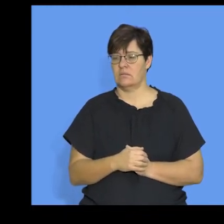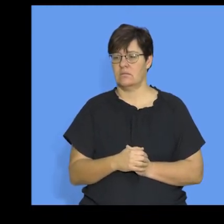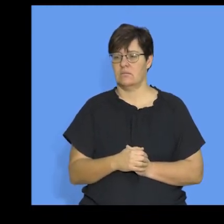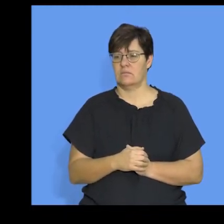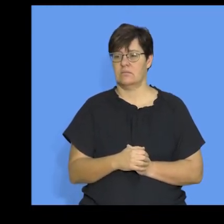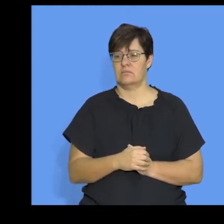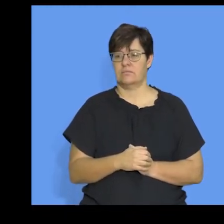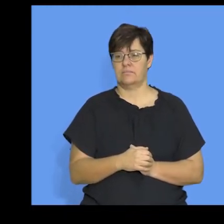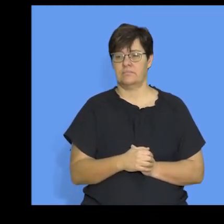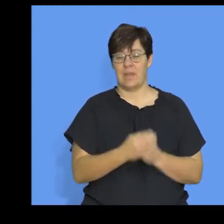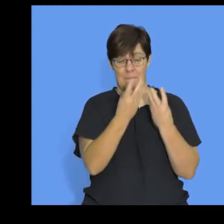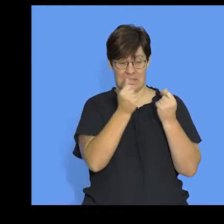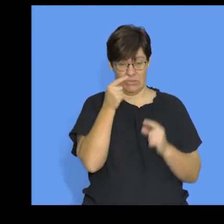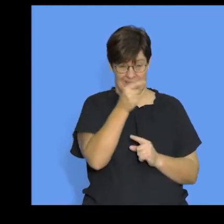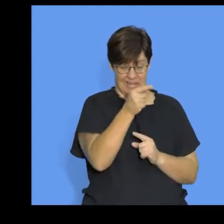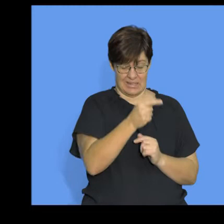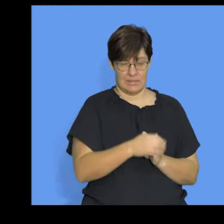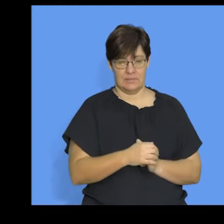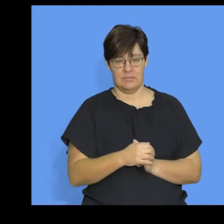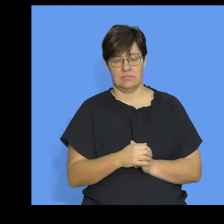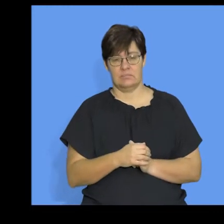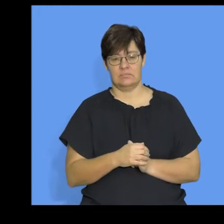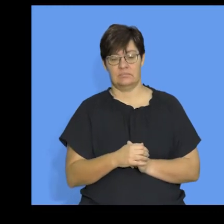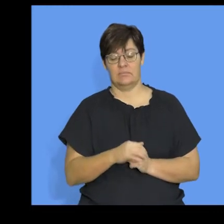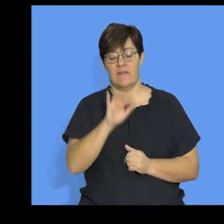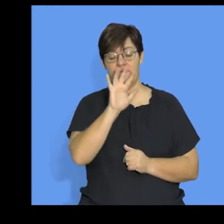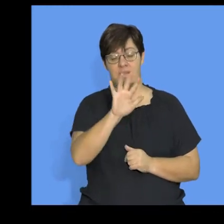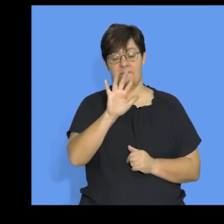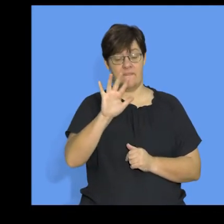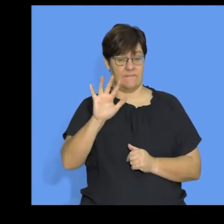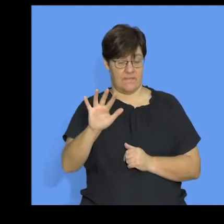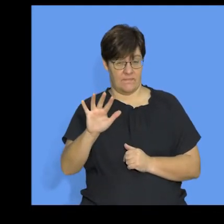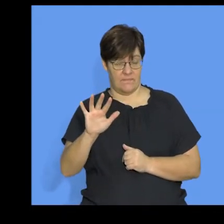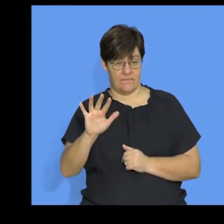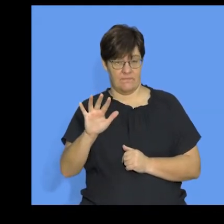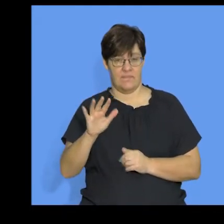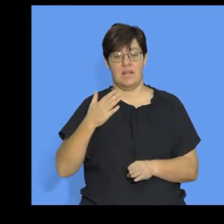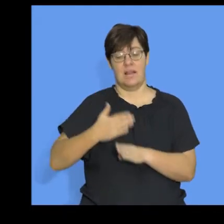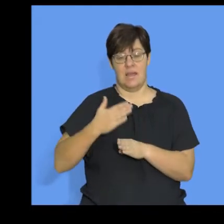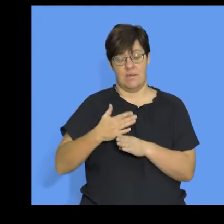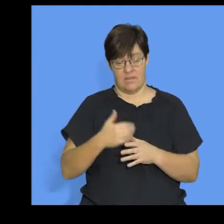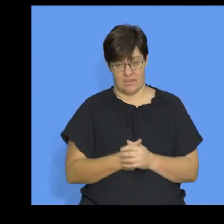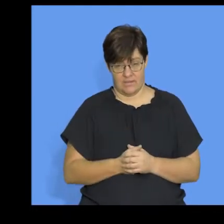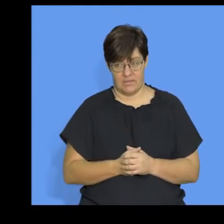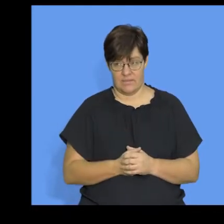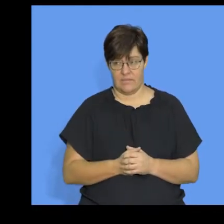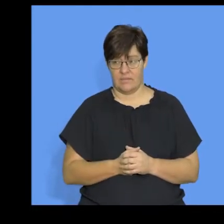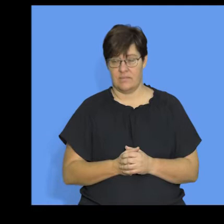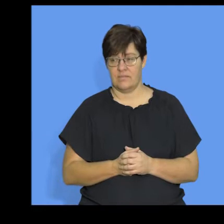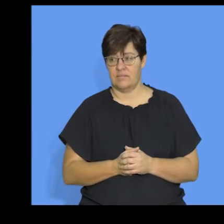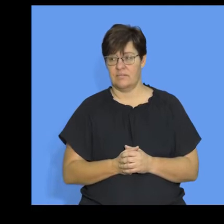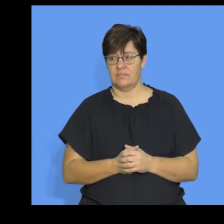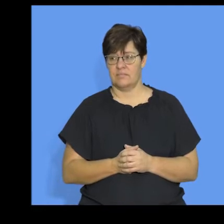520 would be material. The 555 was your labor. There we go. Your labor